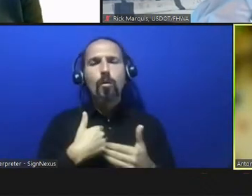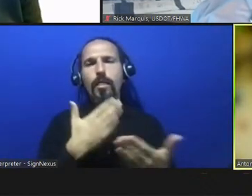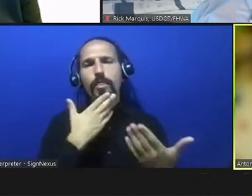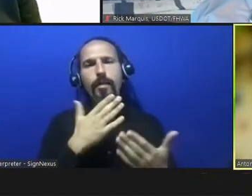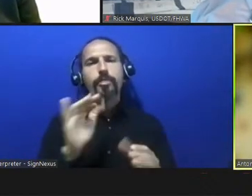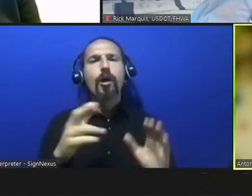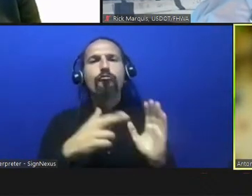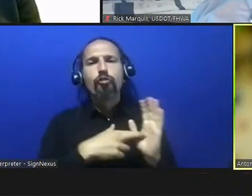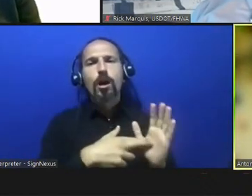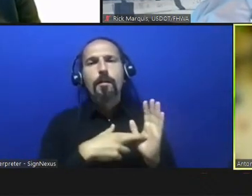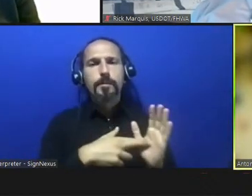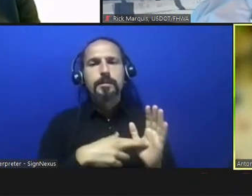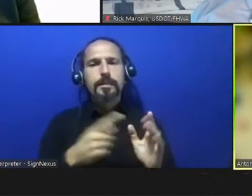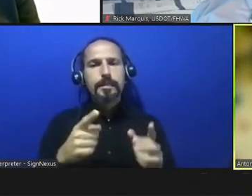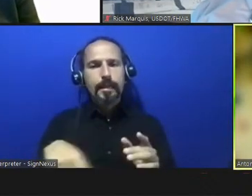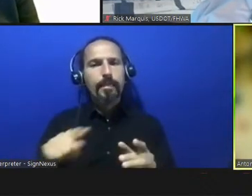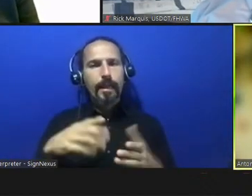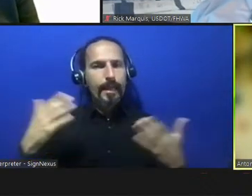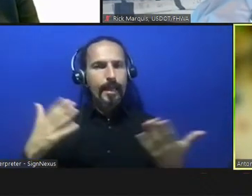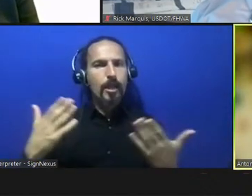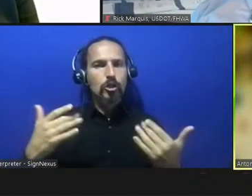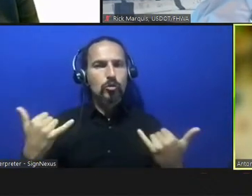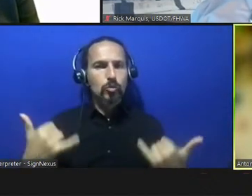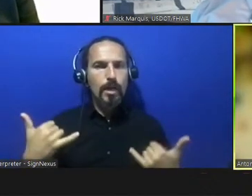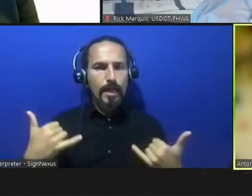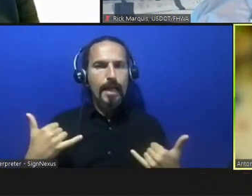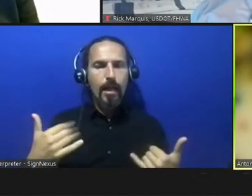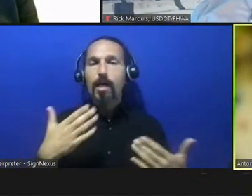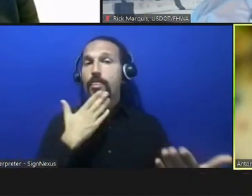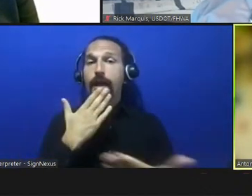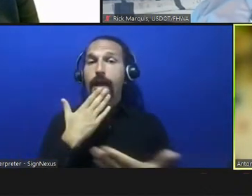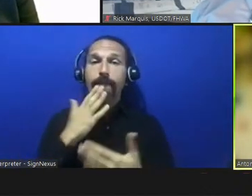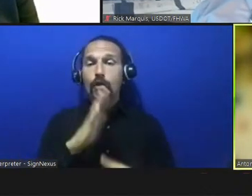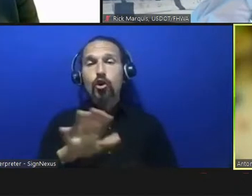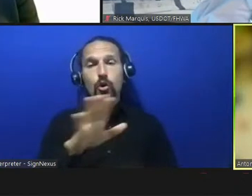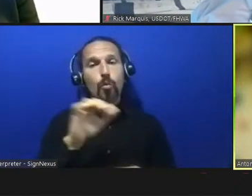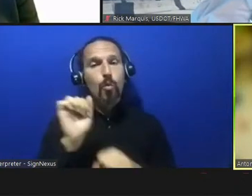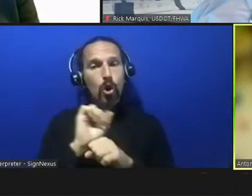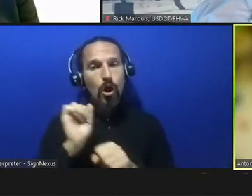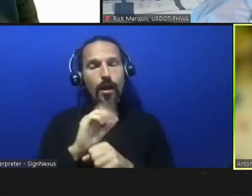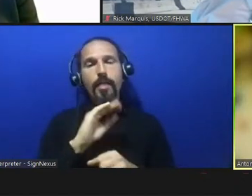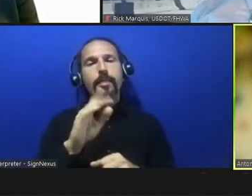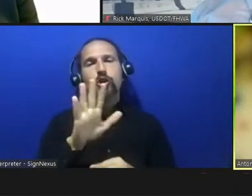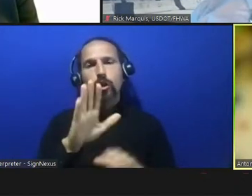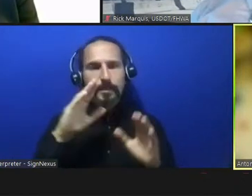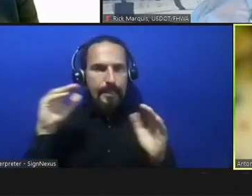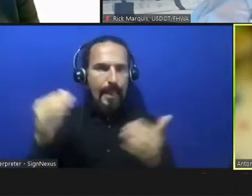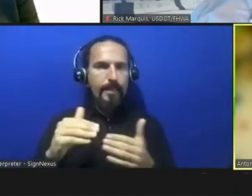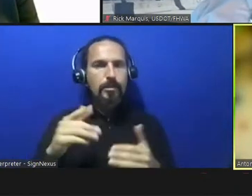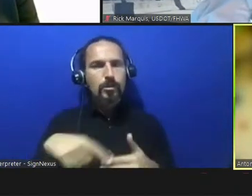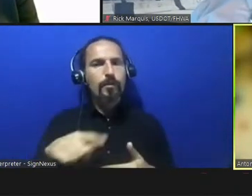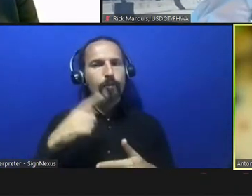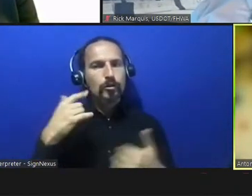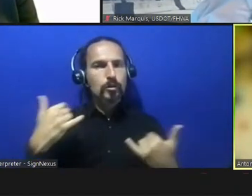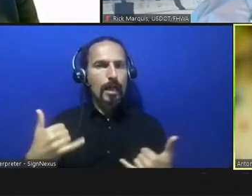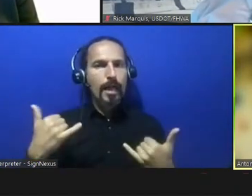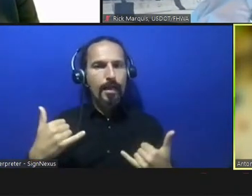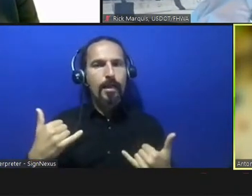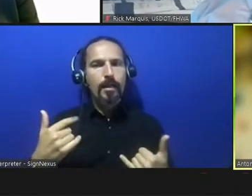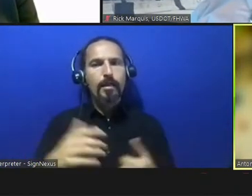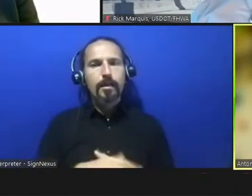representatives that are on today um thank you for your work and your dedication that you will be having today so to the